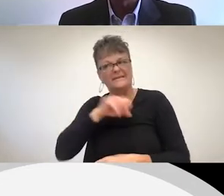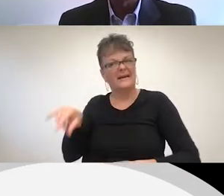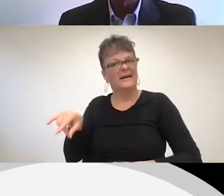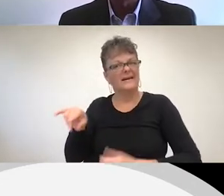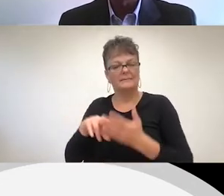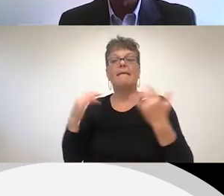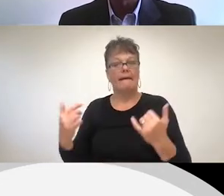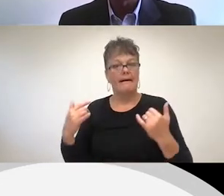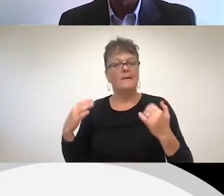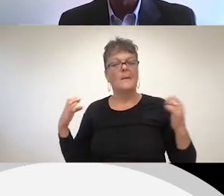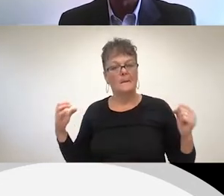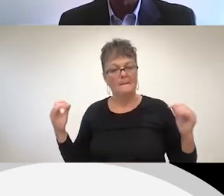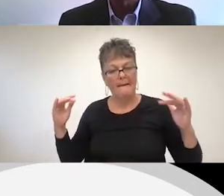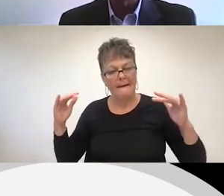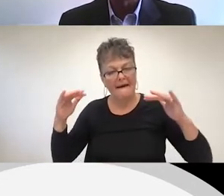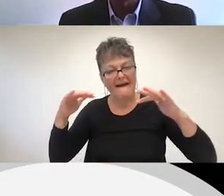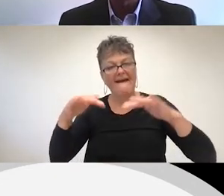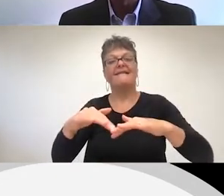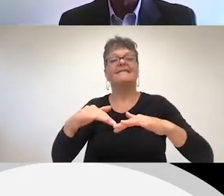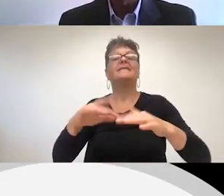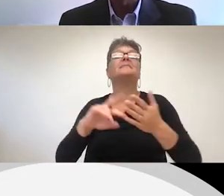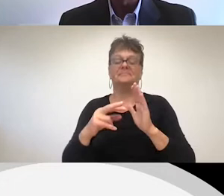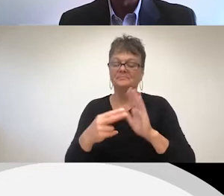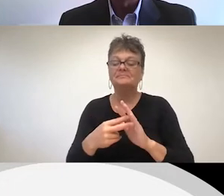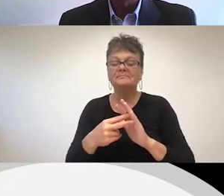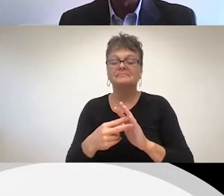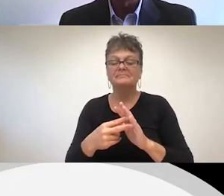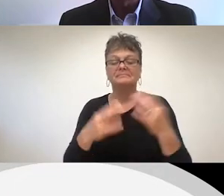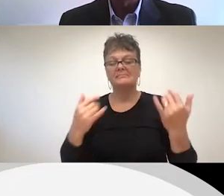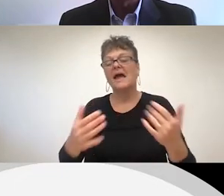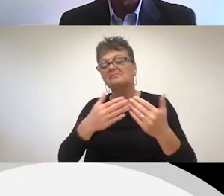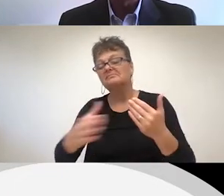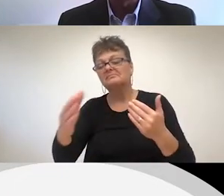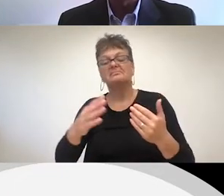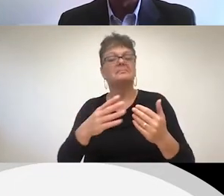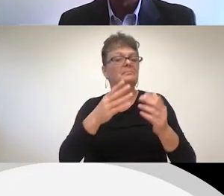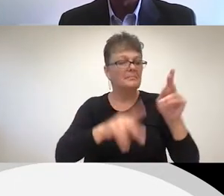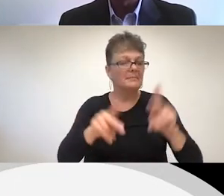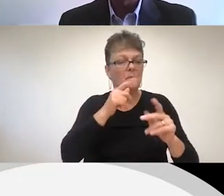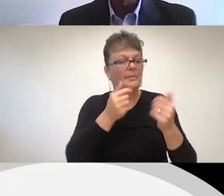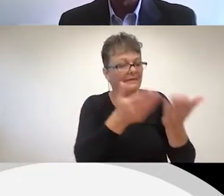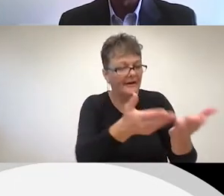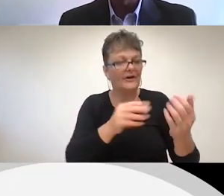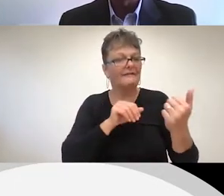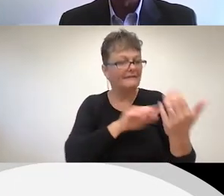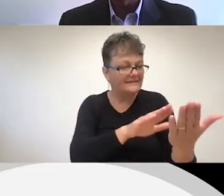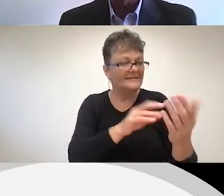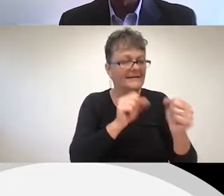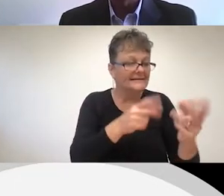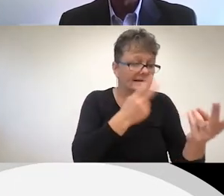to many of the campuses, and we'll see individuals both physically as well as online, we have